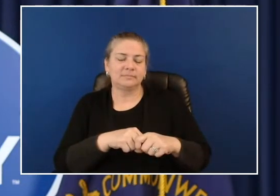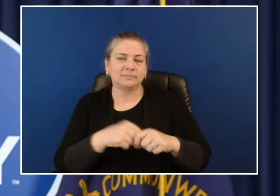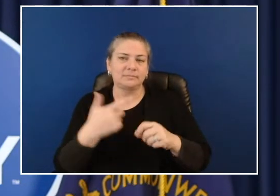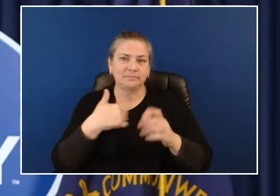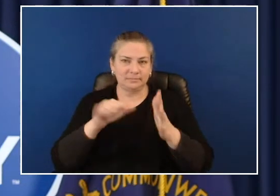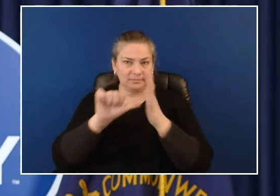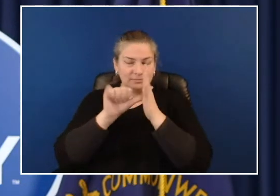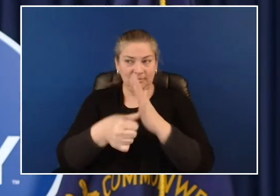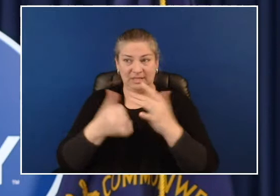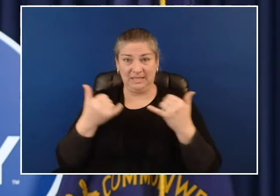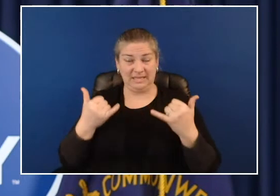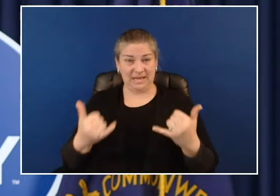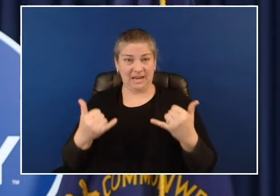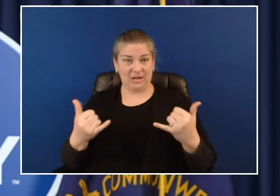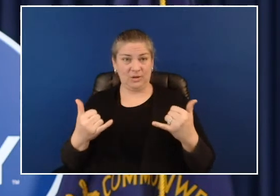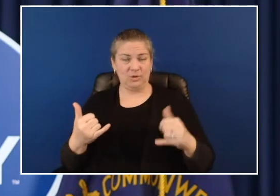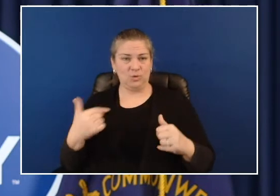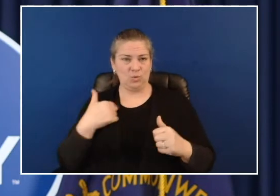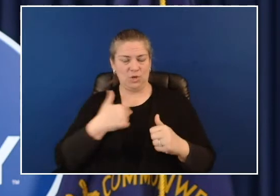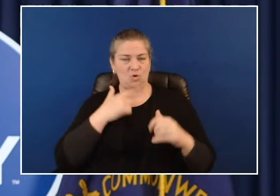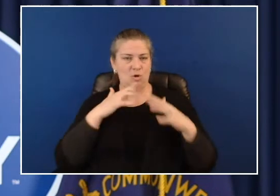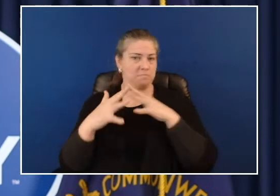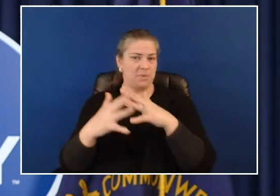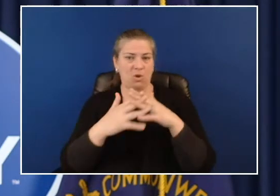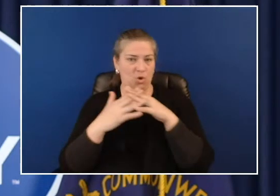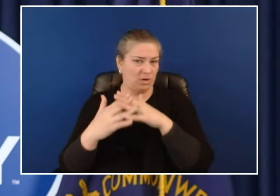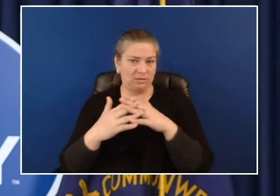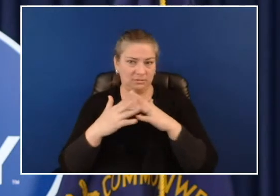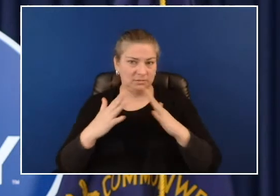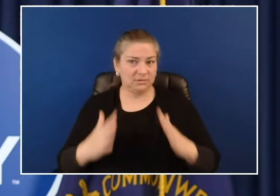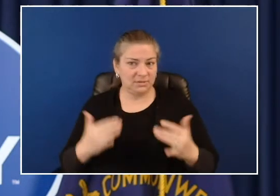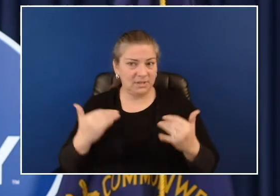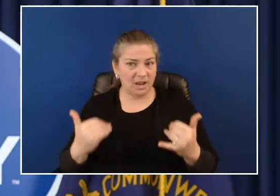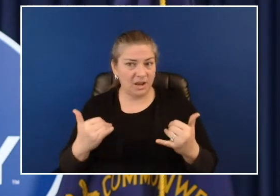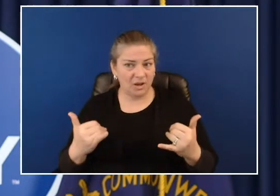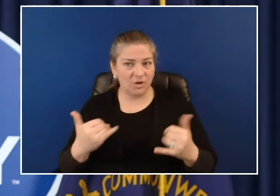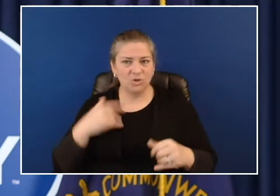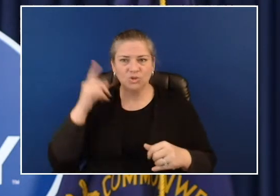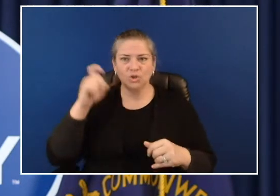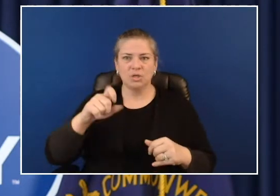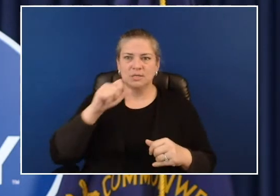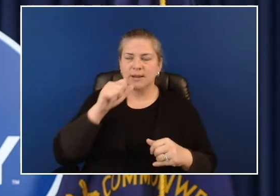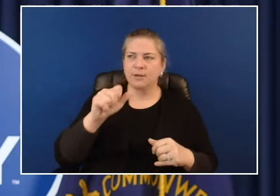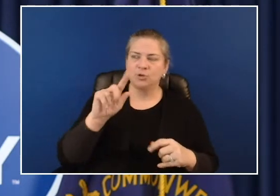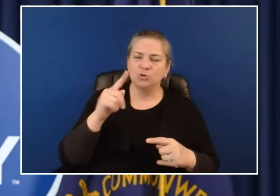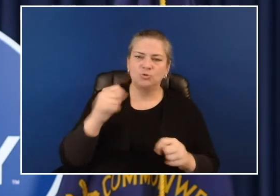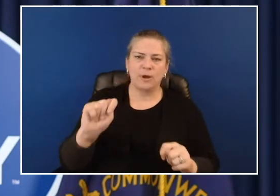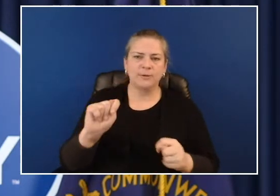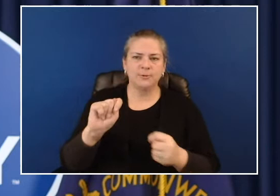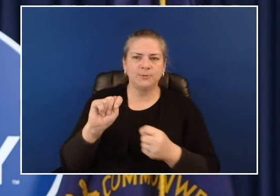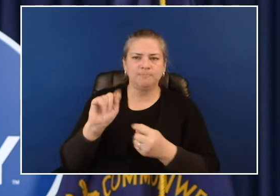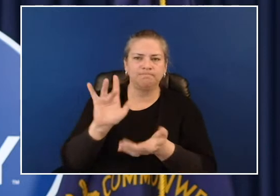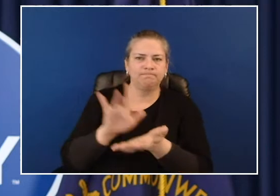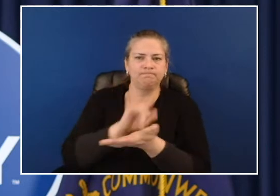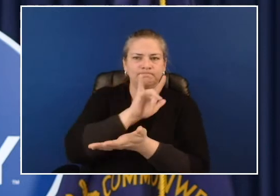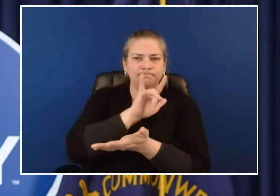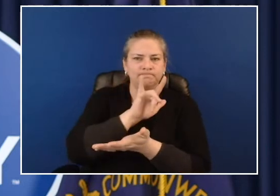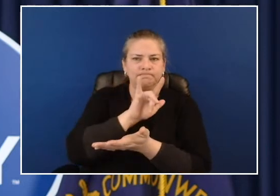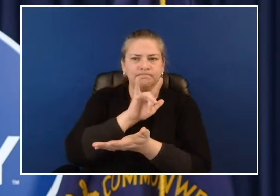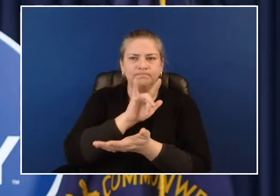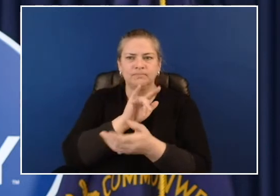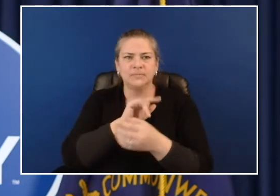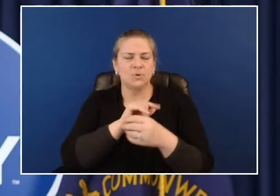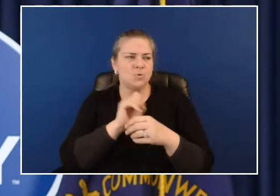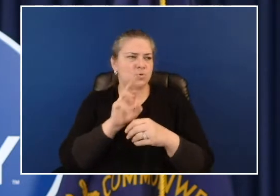we are Americans, where we shouldn't be looking to gain an advantage, D versus R or red